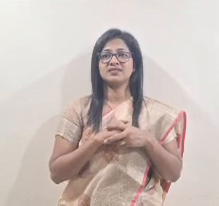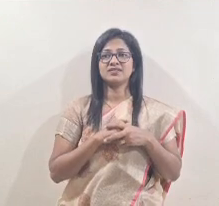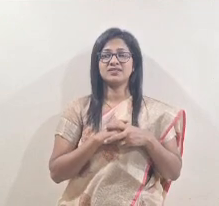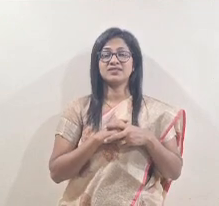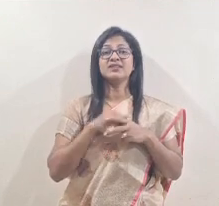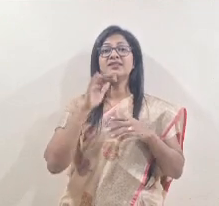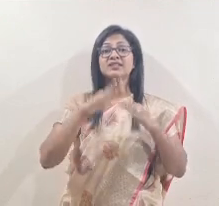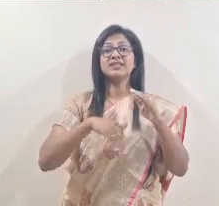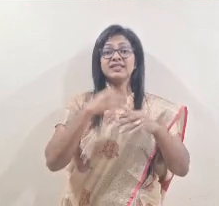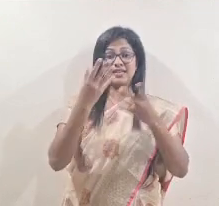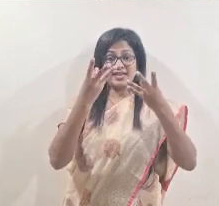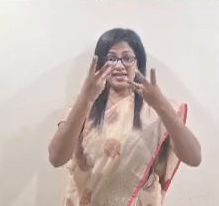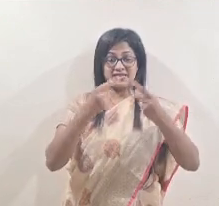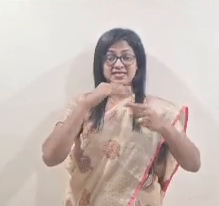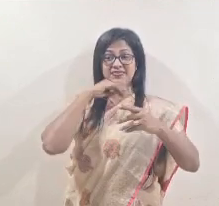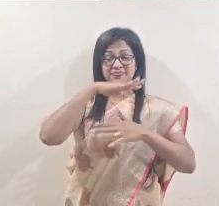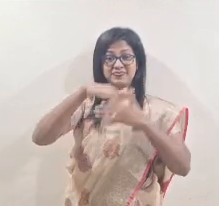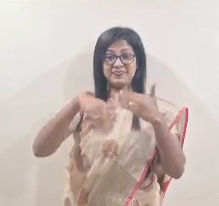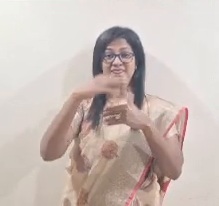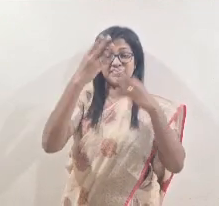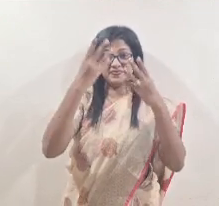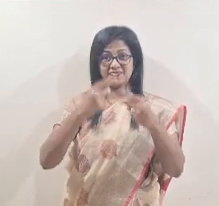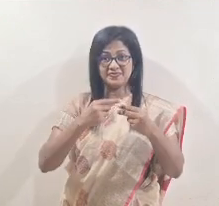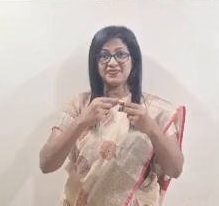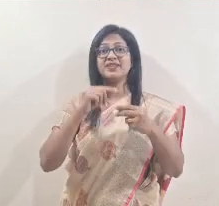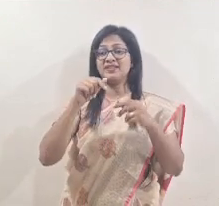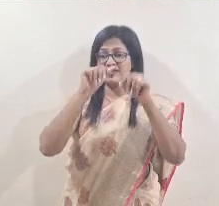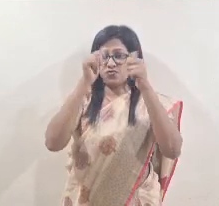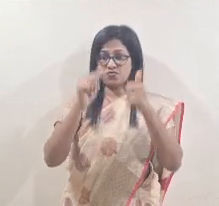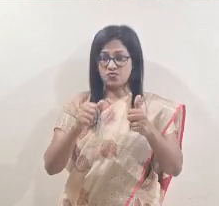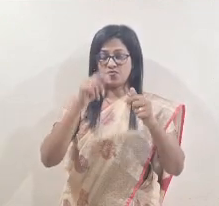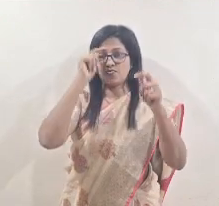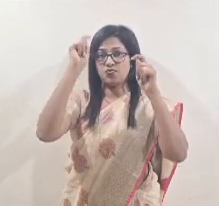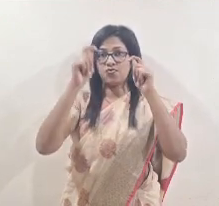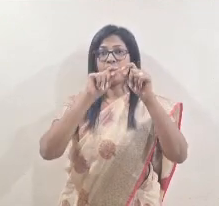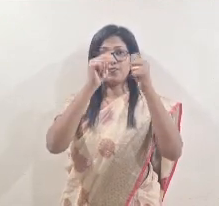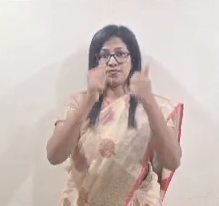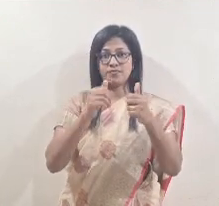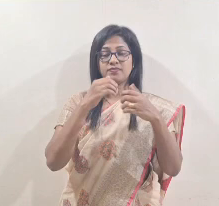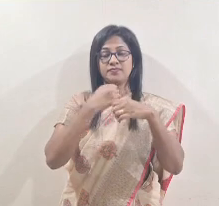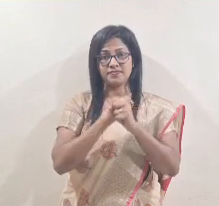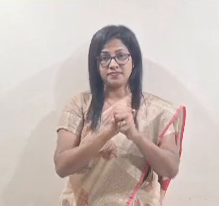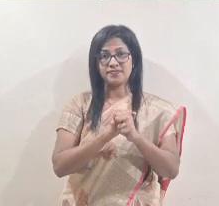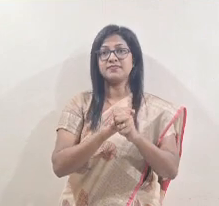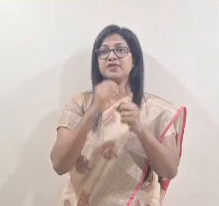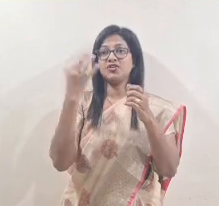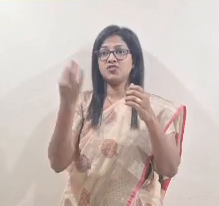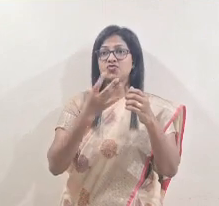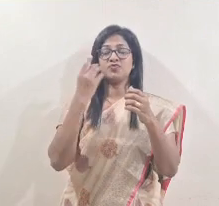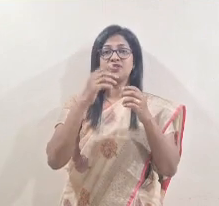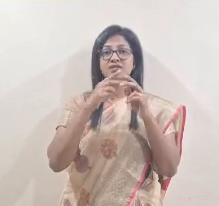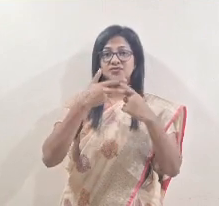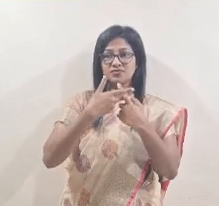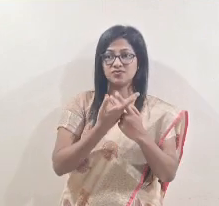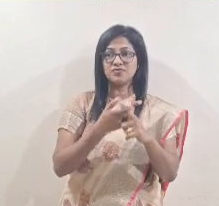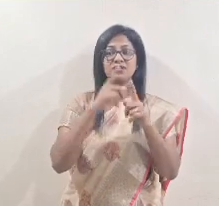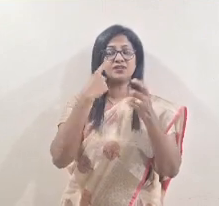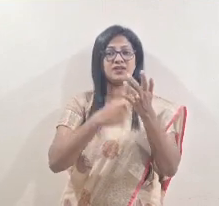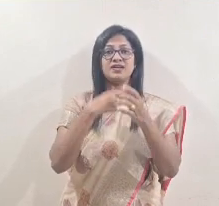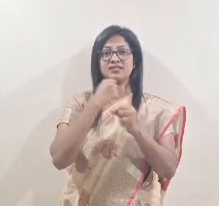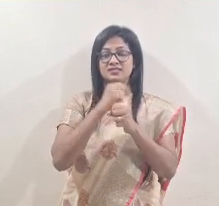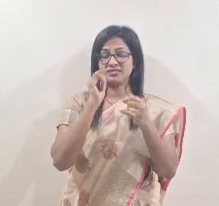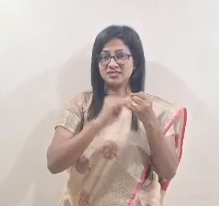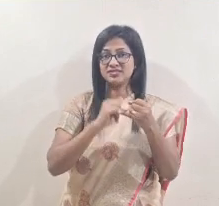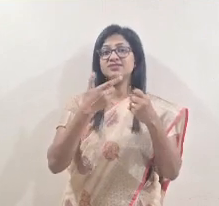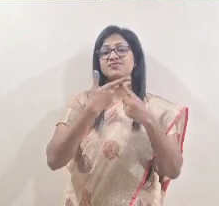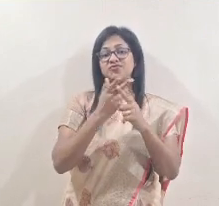So after the estimating the emissions, there comes the role of the model builder, which is one of the unique tools in ArcGIS. So instead of going all